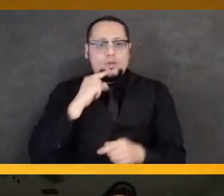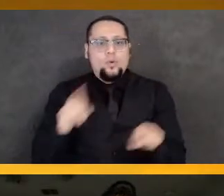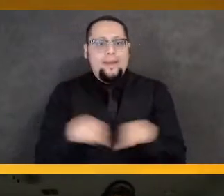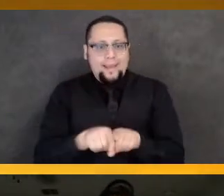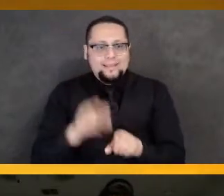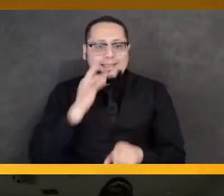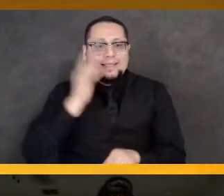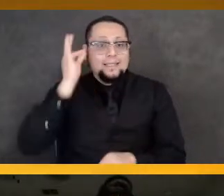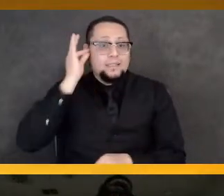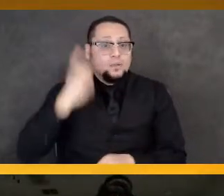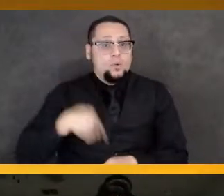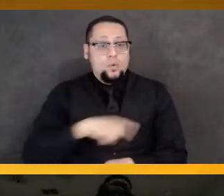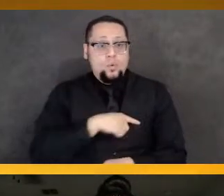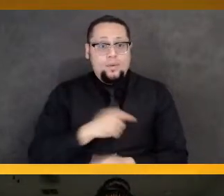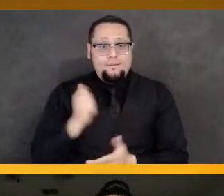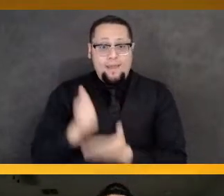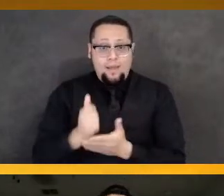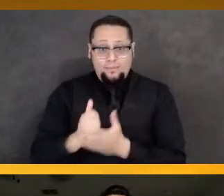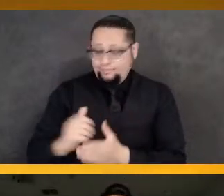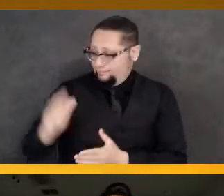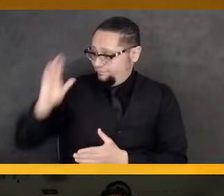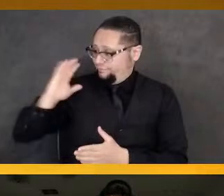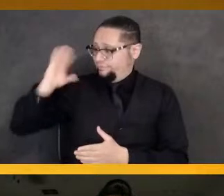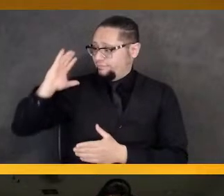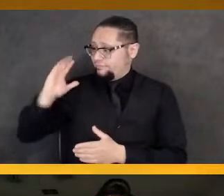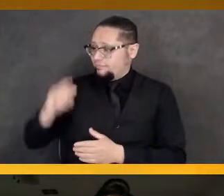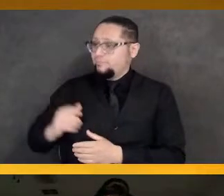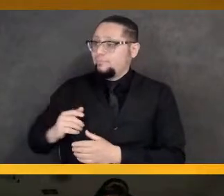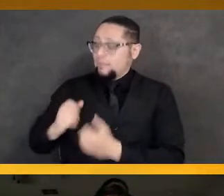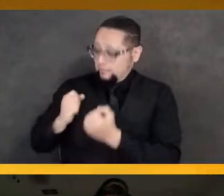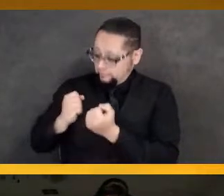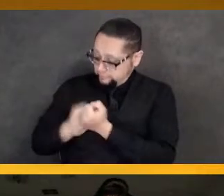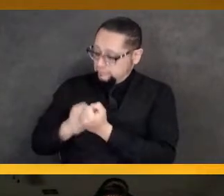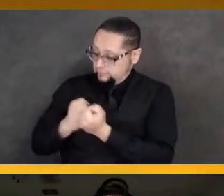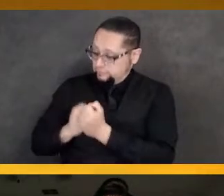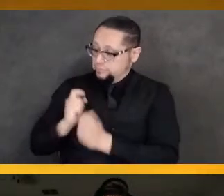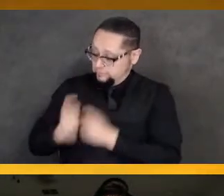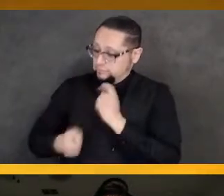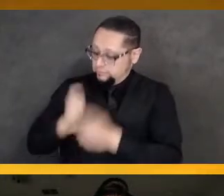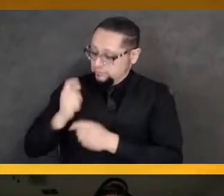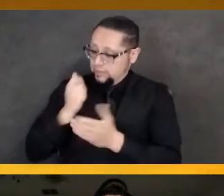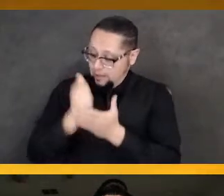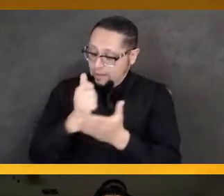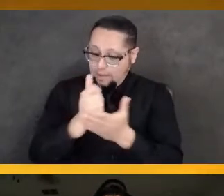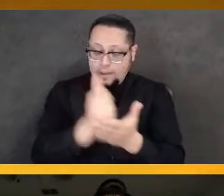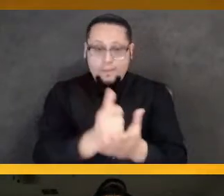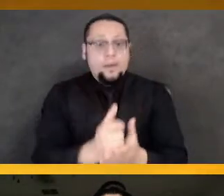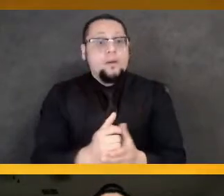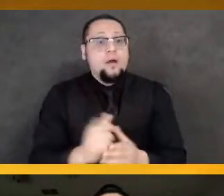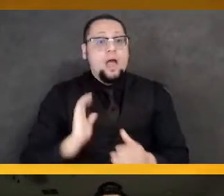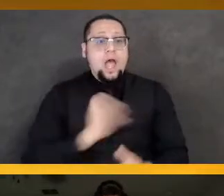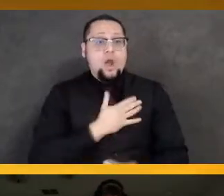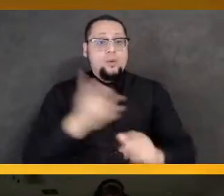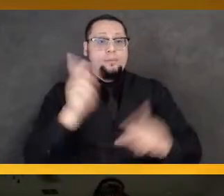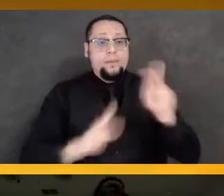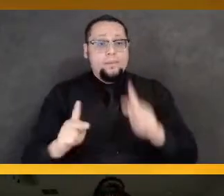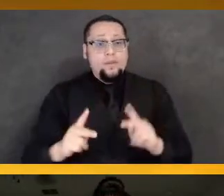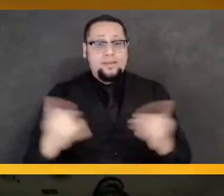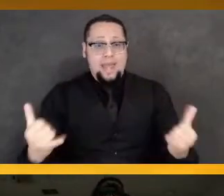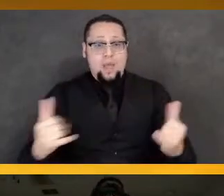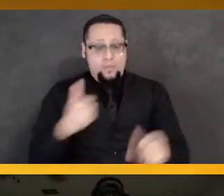contributed historically, we contributed, and we're still contributing. Our people are doctors, lawyers, our city council members, our